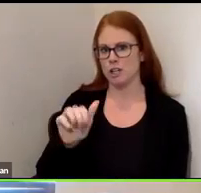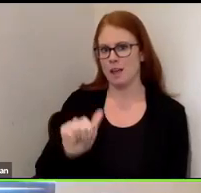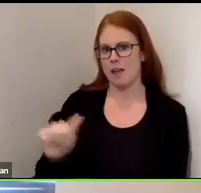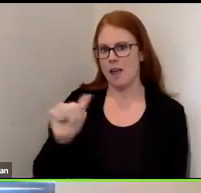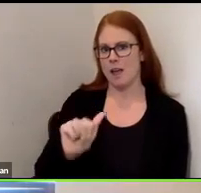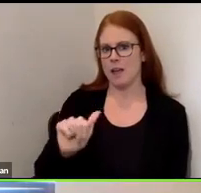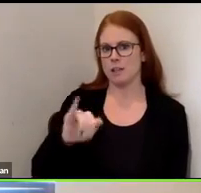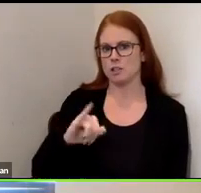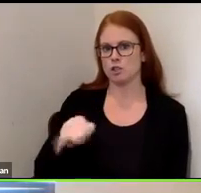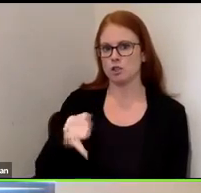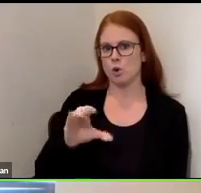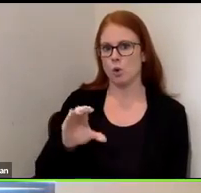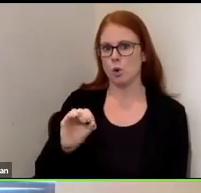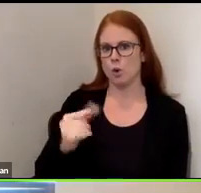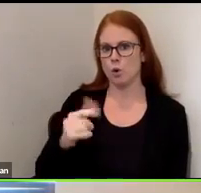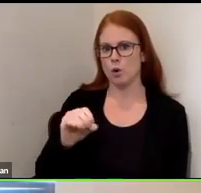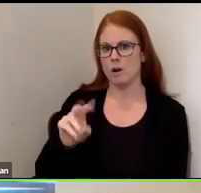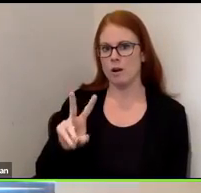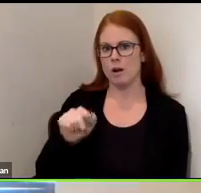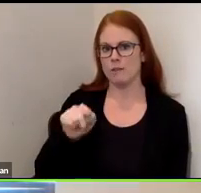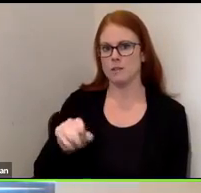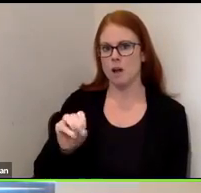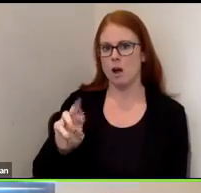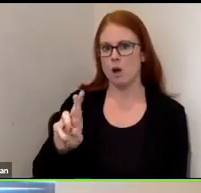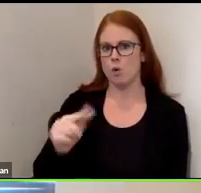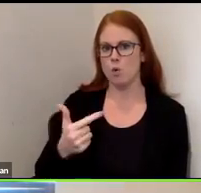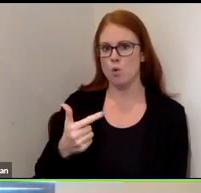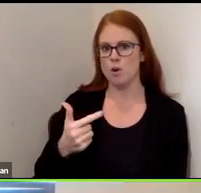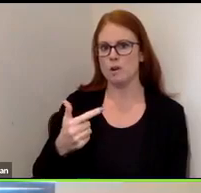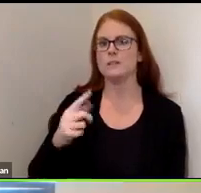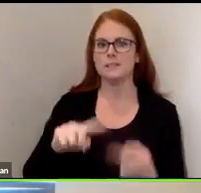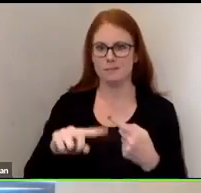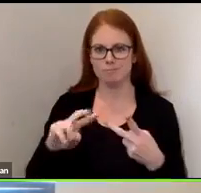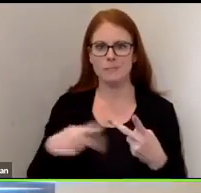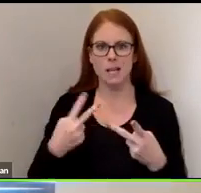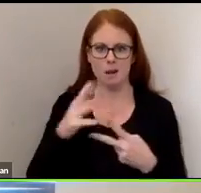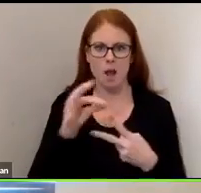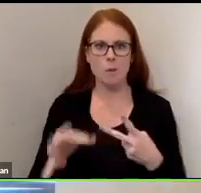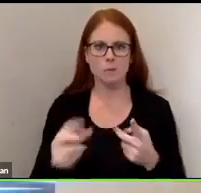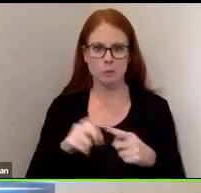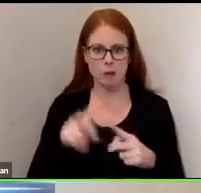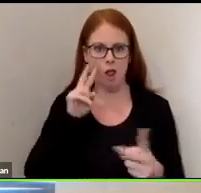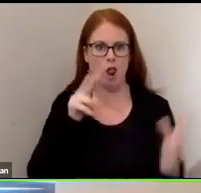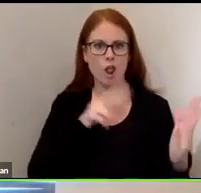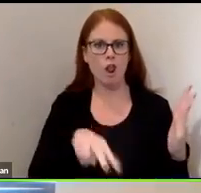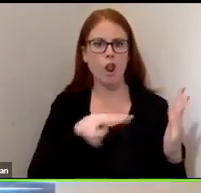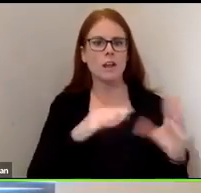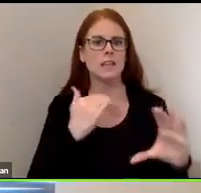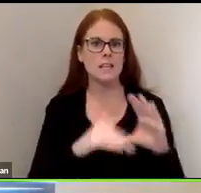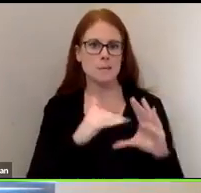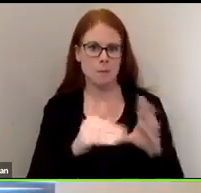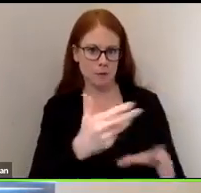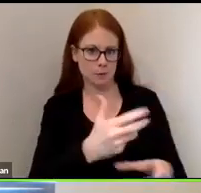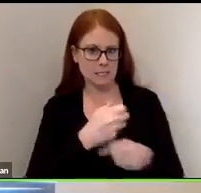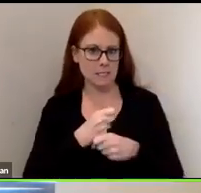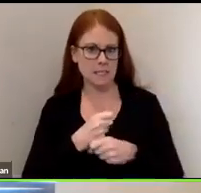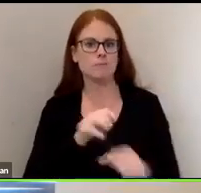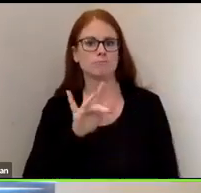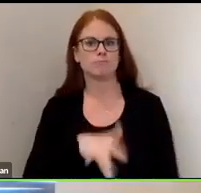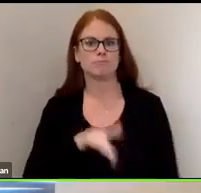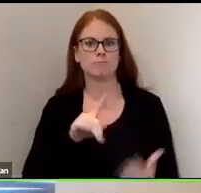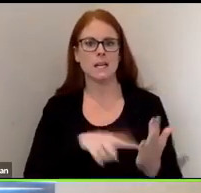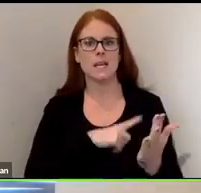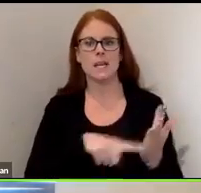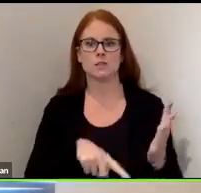jcdag@joco.gov.org as a secondary option. But certainly the best thing to do is look at that email that you got and press that cancel